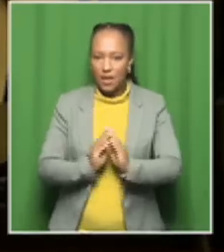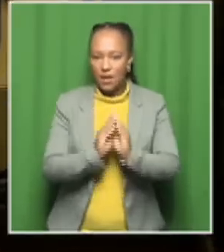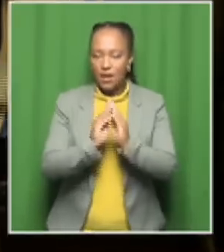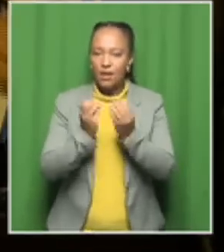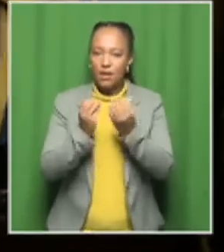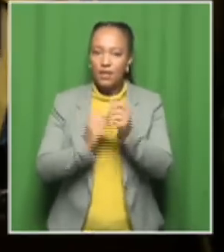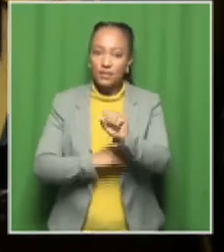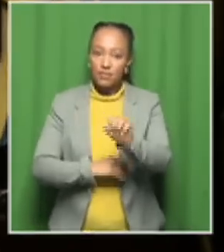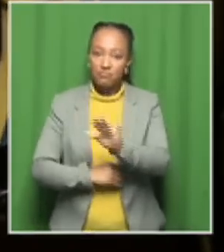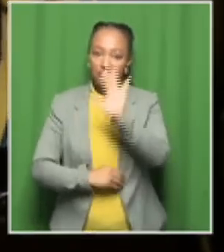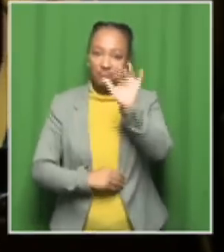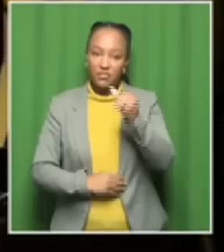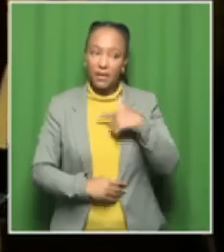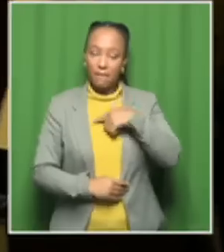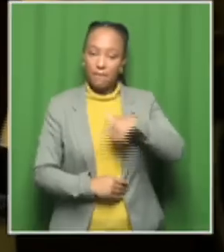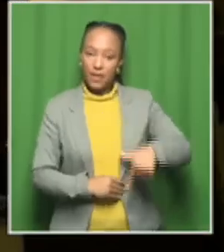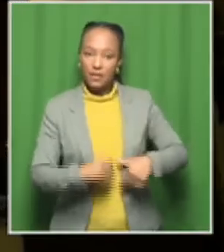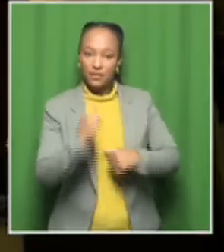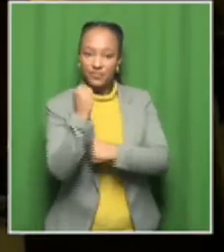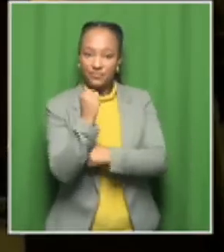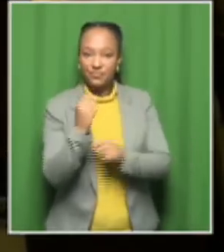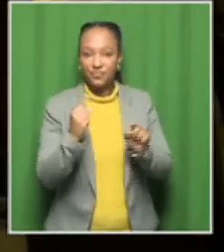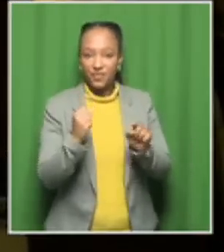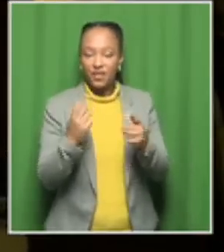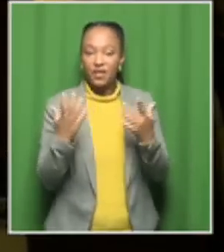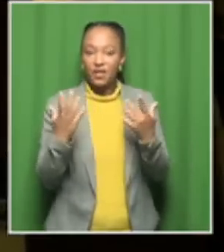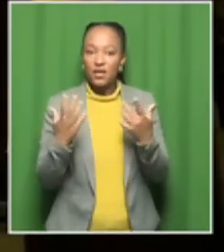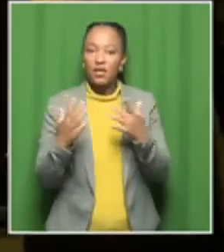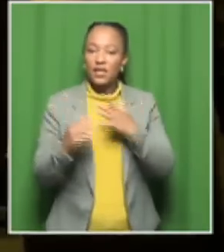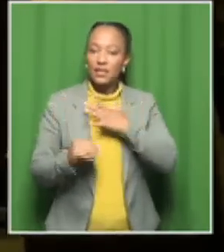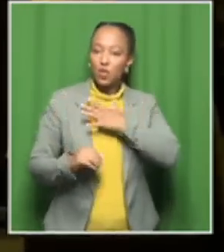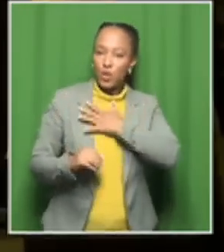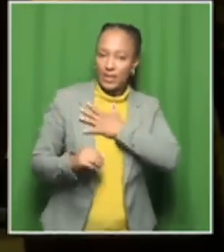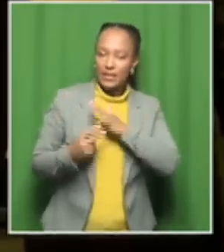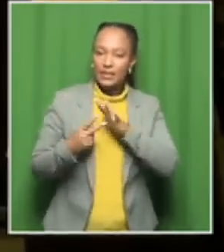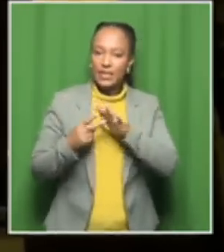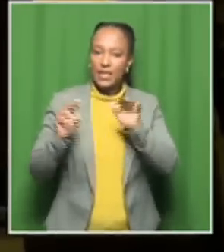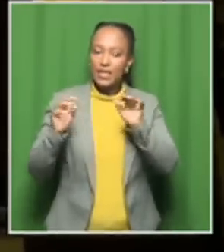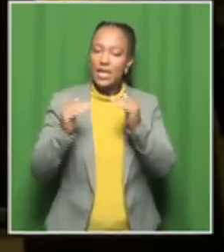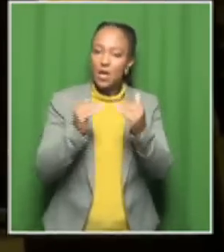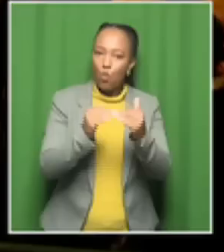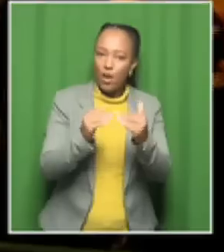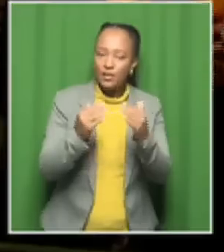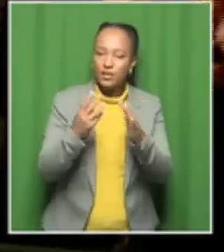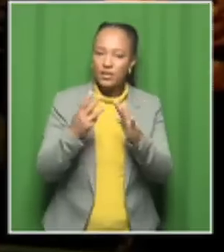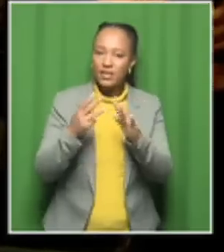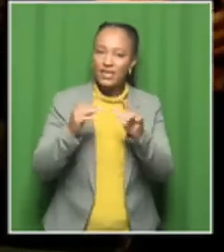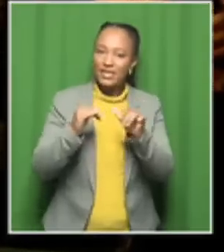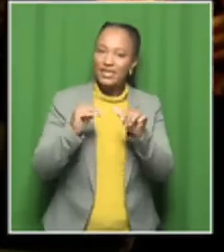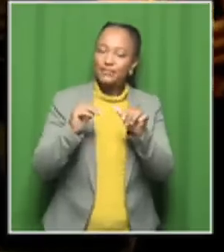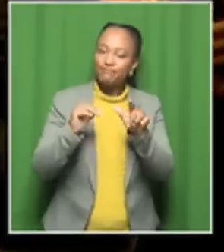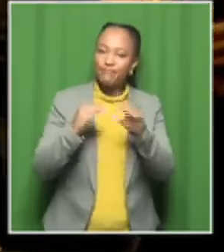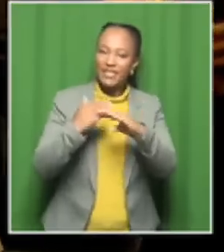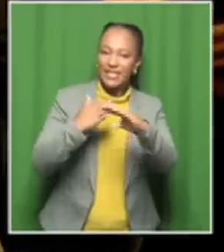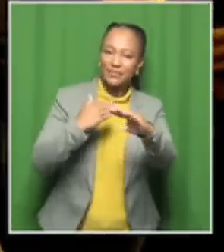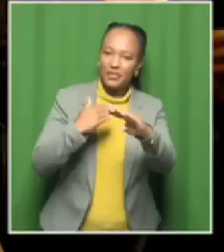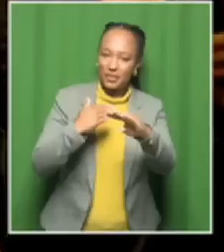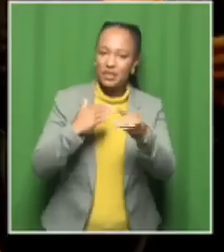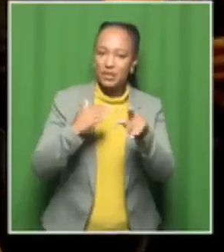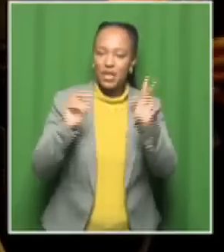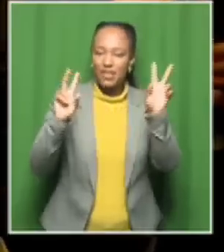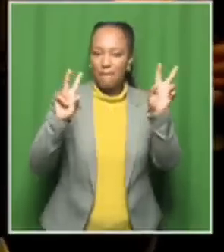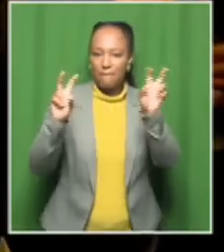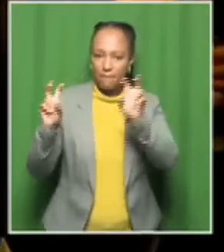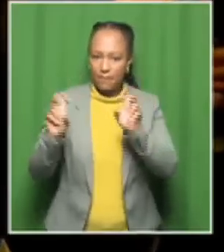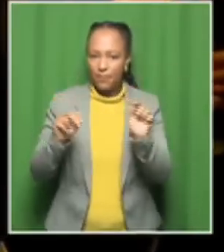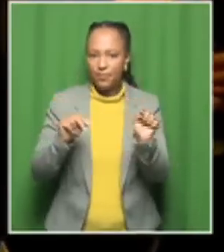presidency is being held under the theme Solidarity, Equality, Sustainability, and with a strong focus on